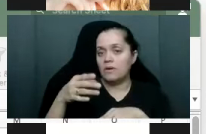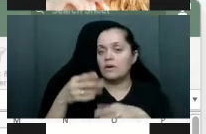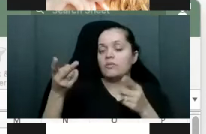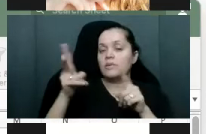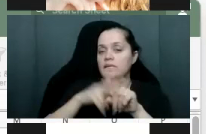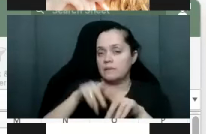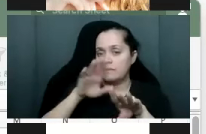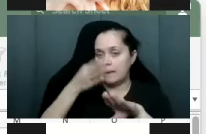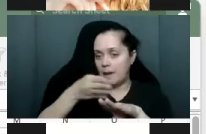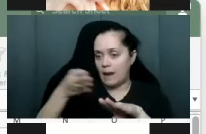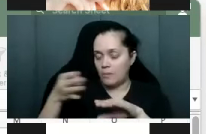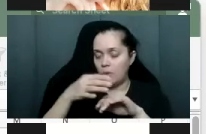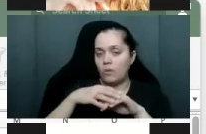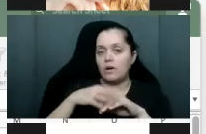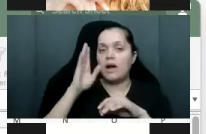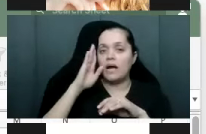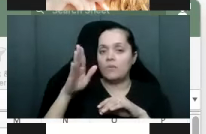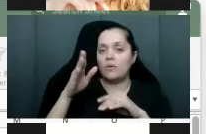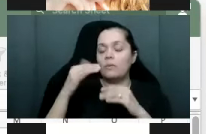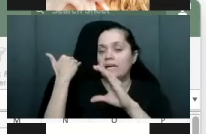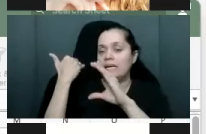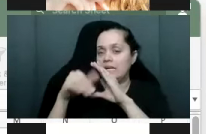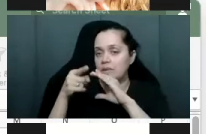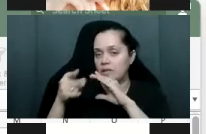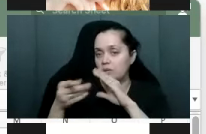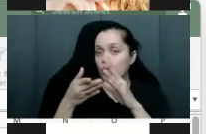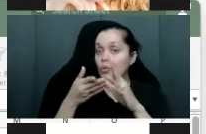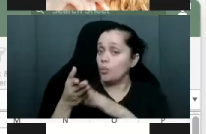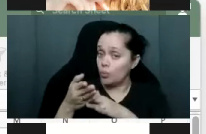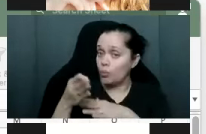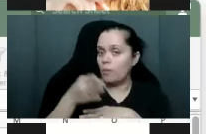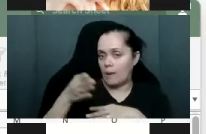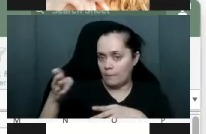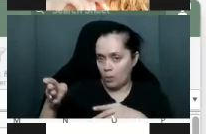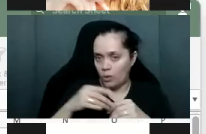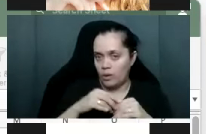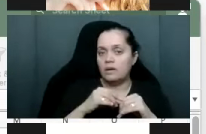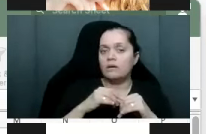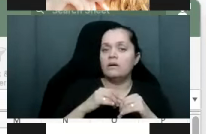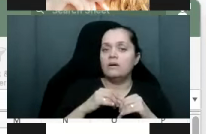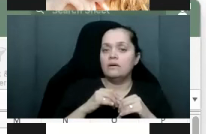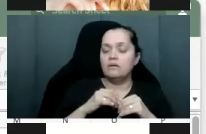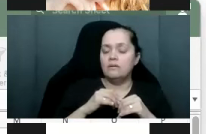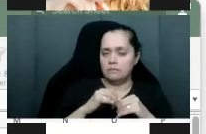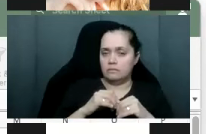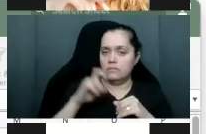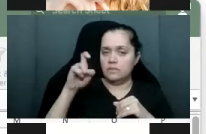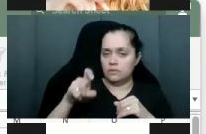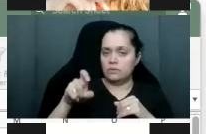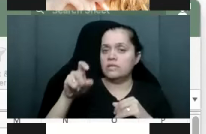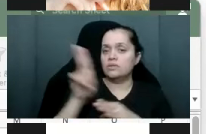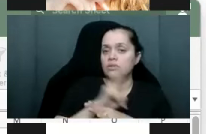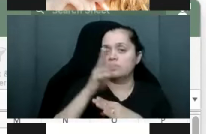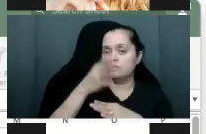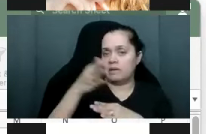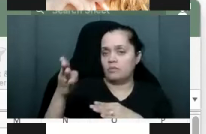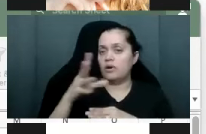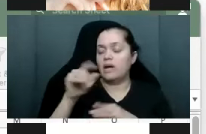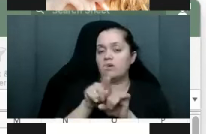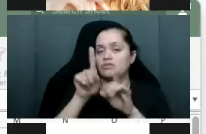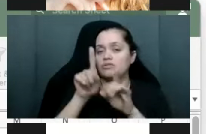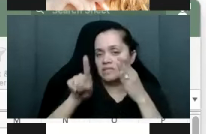on Blackboard. I will be emailing you through Blackboard. You need to be able to use Blackboard. And you need to